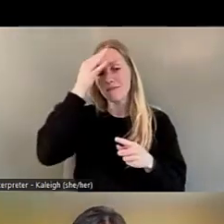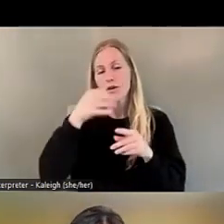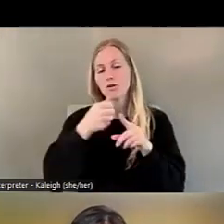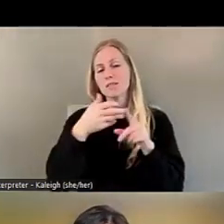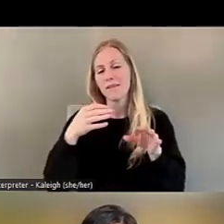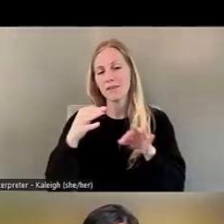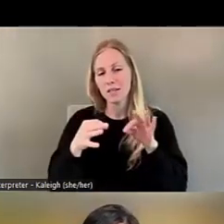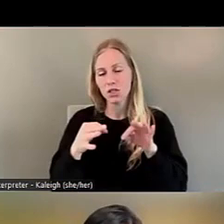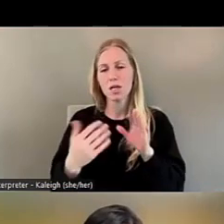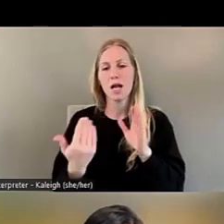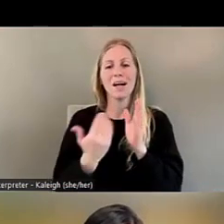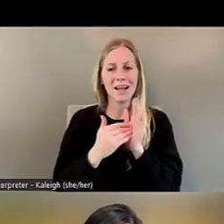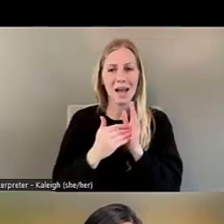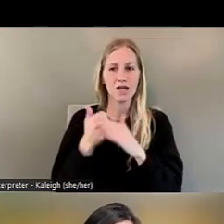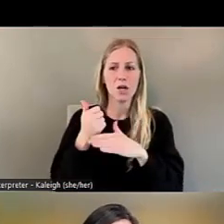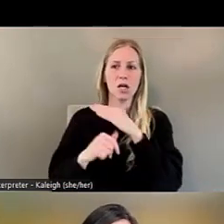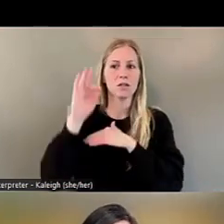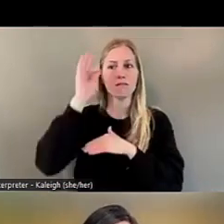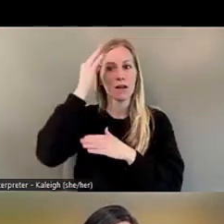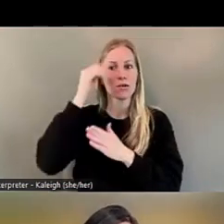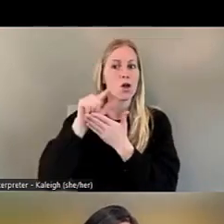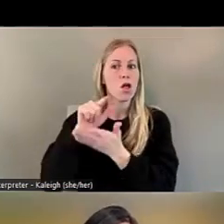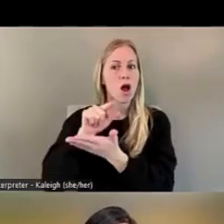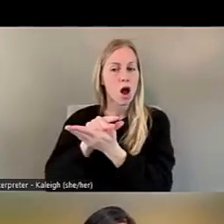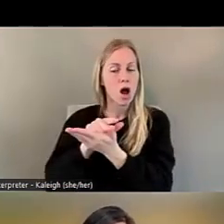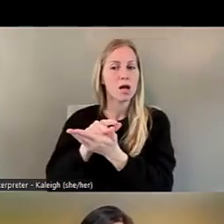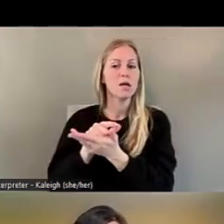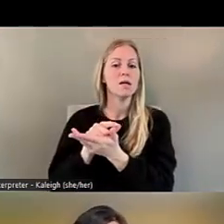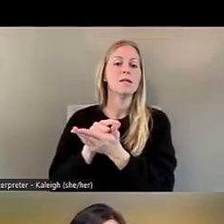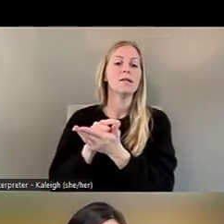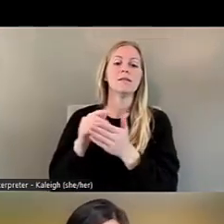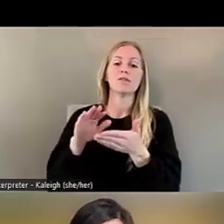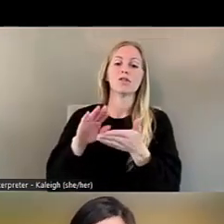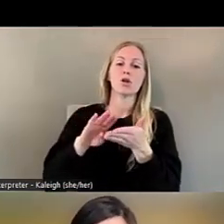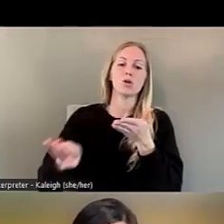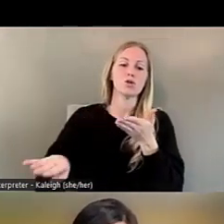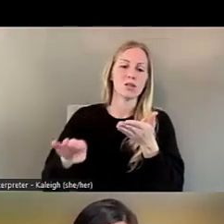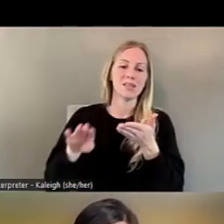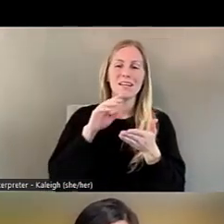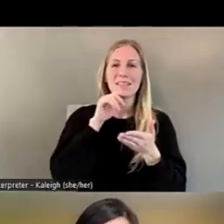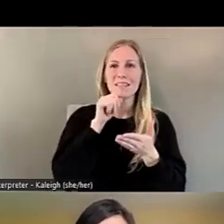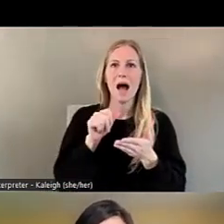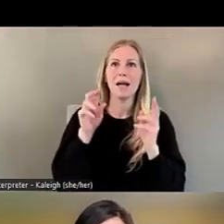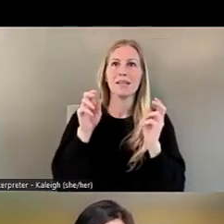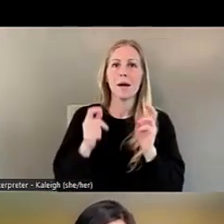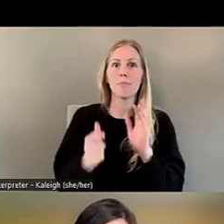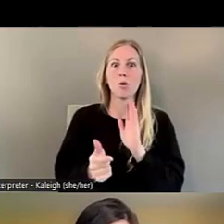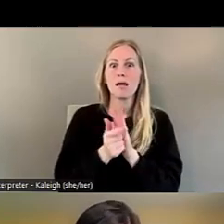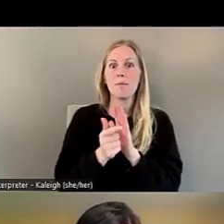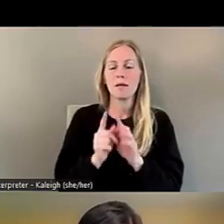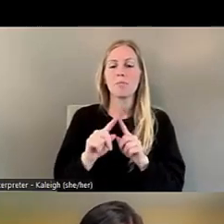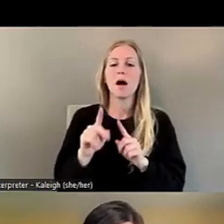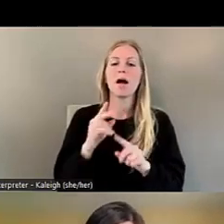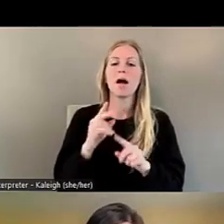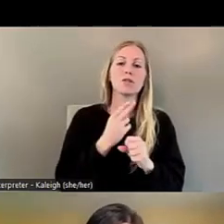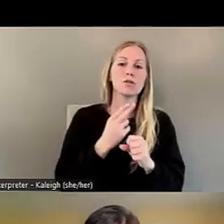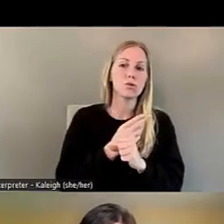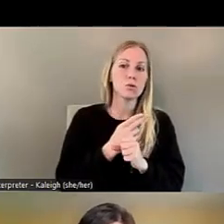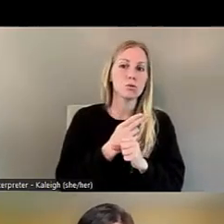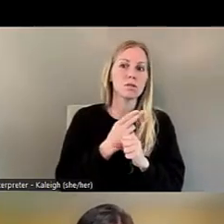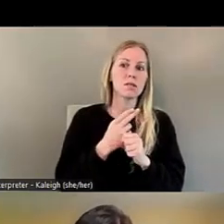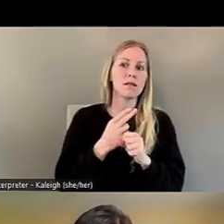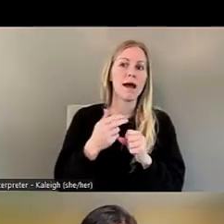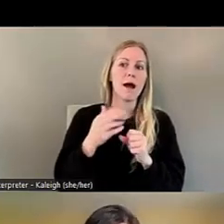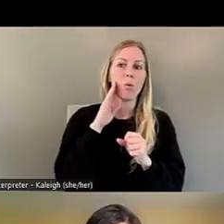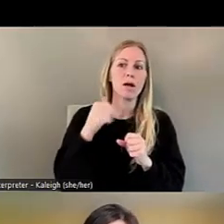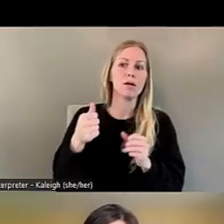a reminder that under federal law, seclusion is not per se prohibited, but if it's used in a manner that denies